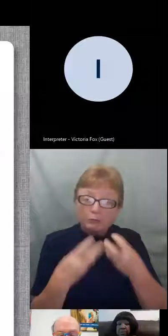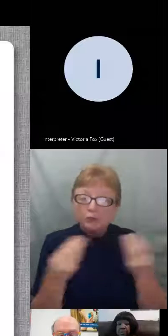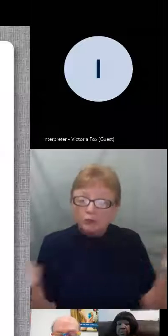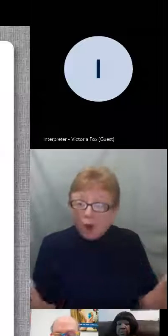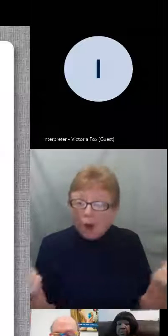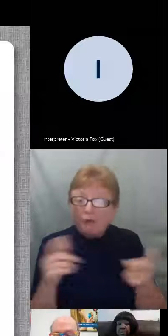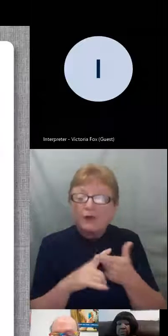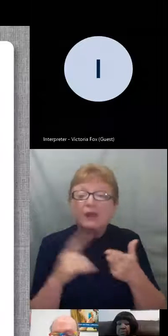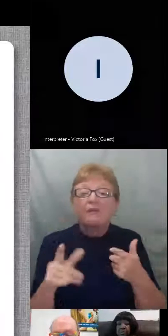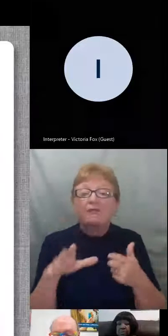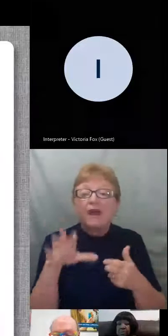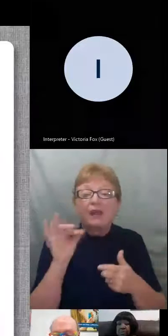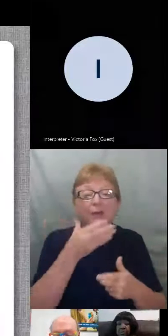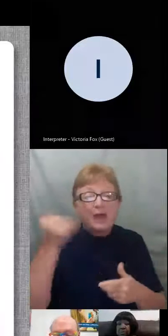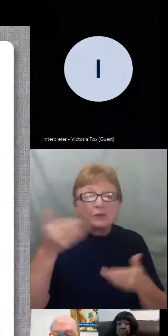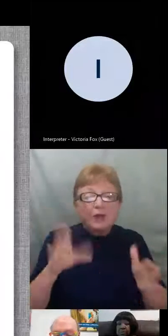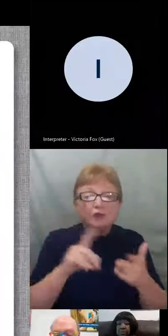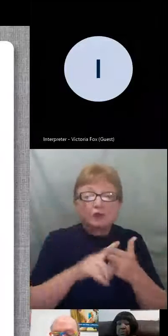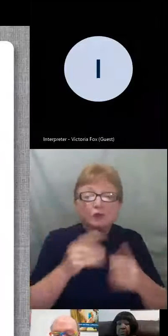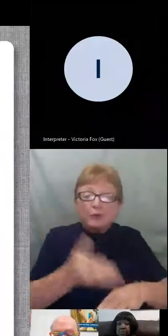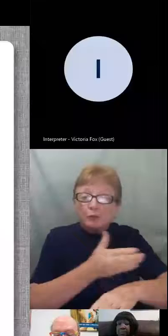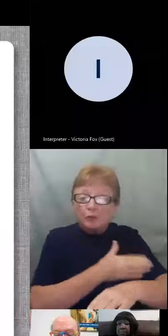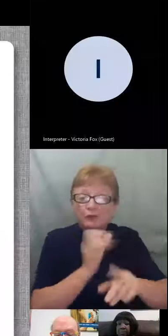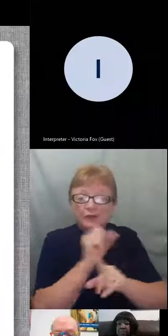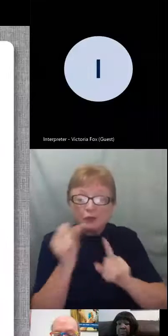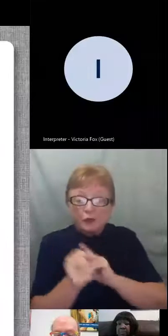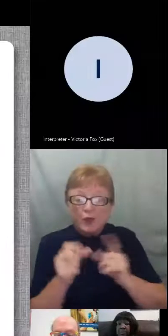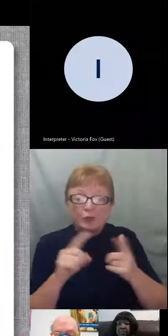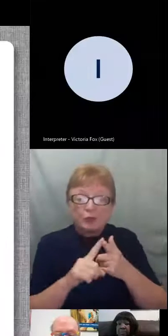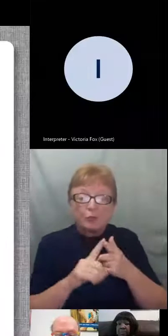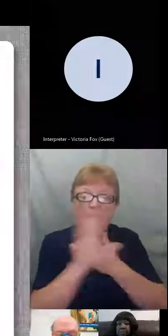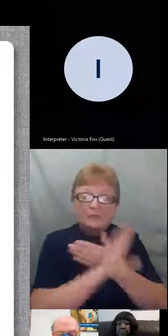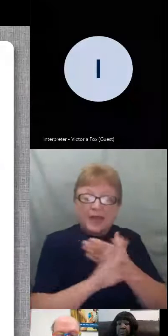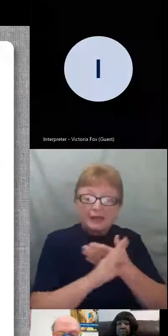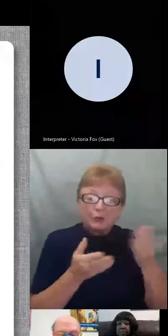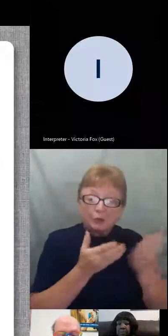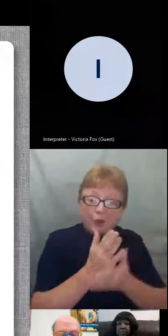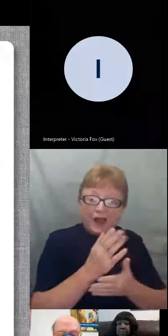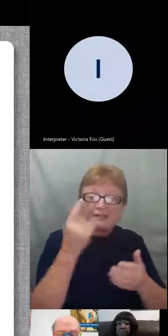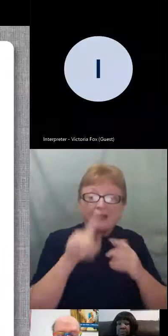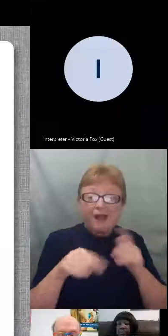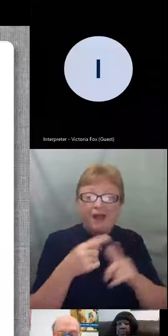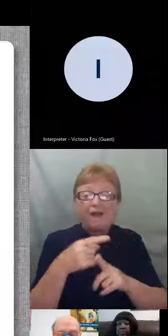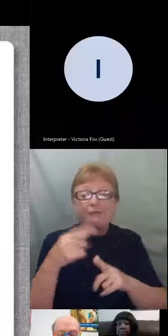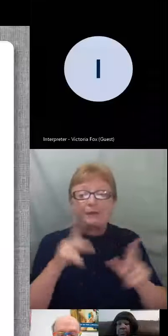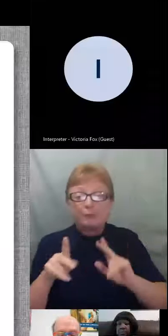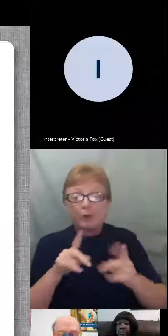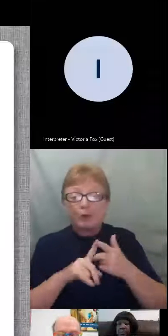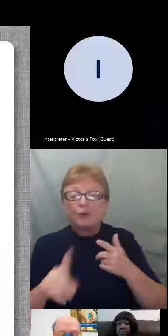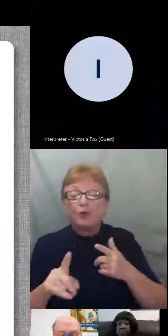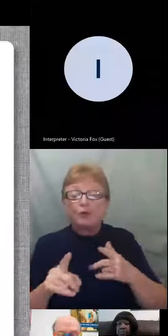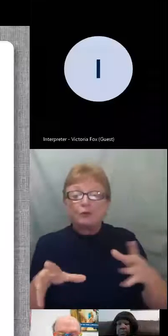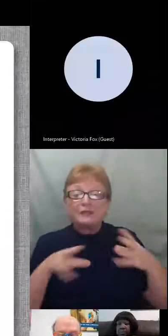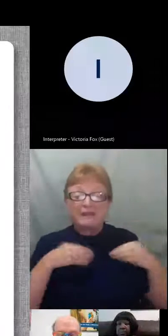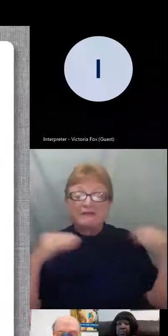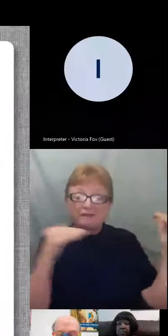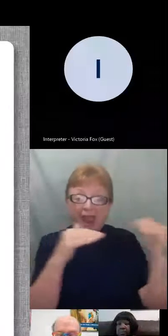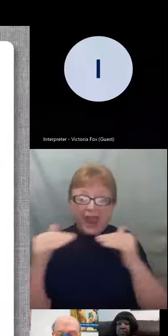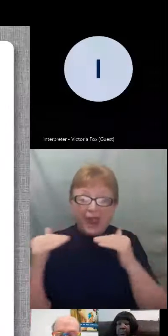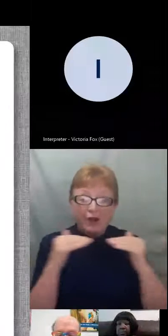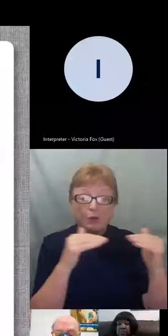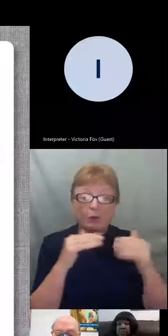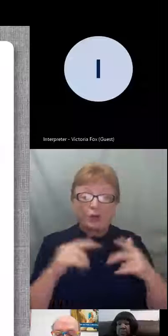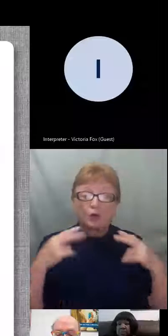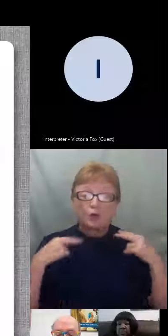protecting the rights of people to receive fair, equal, and humane treatment, improve services, eligibility